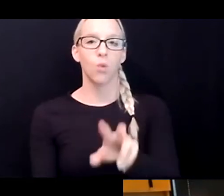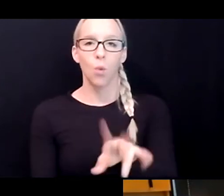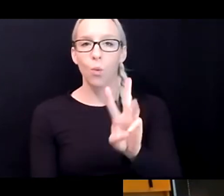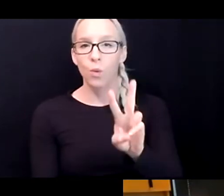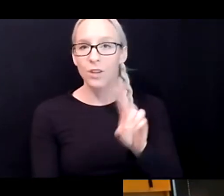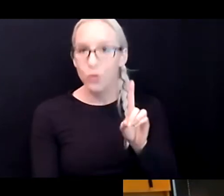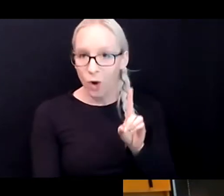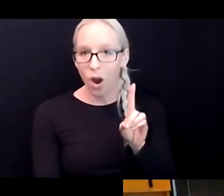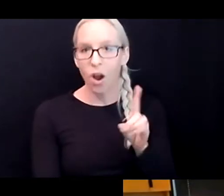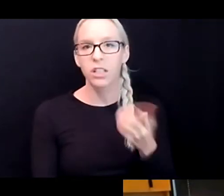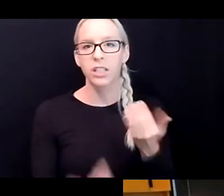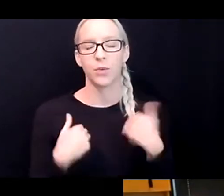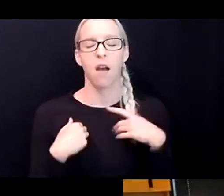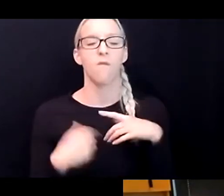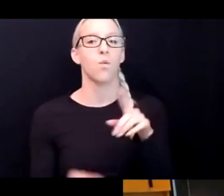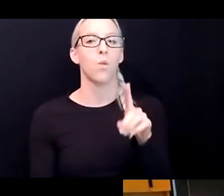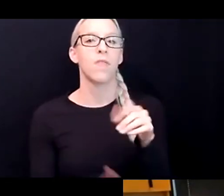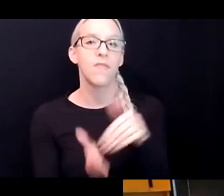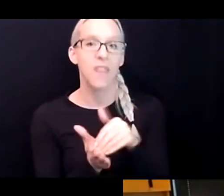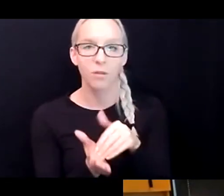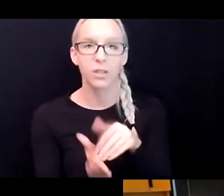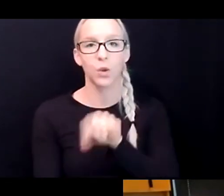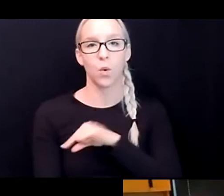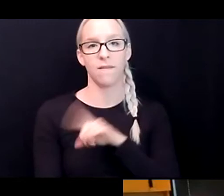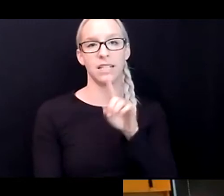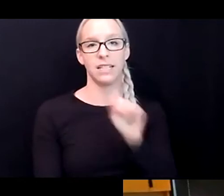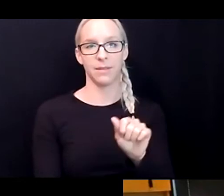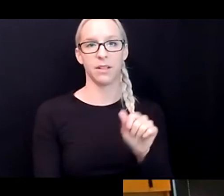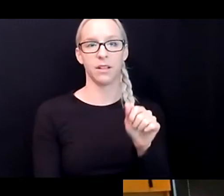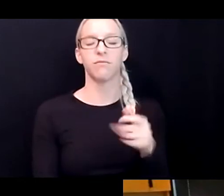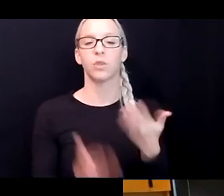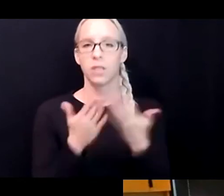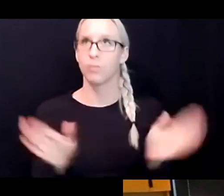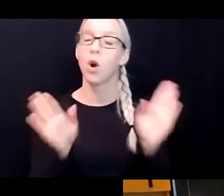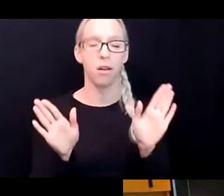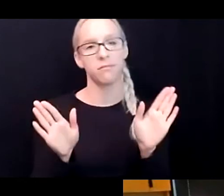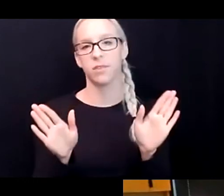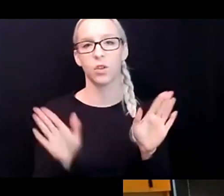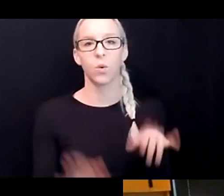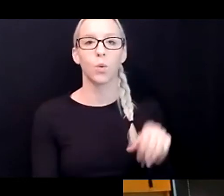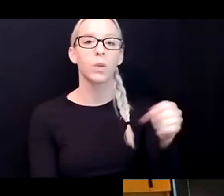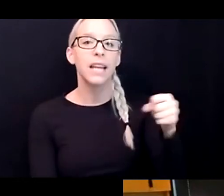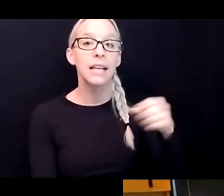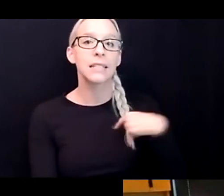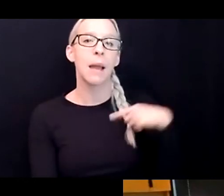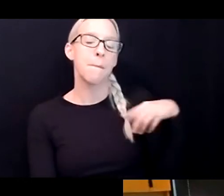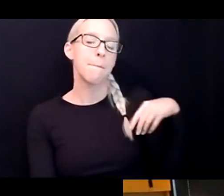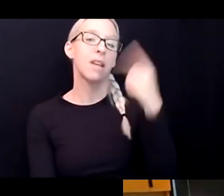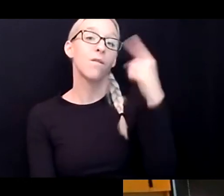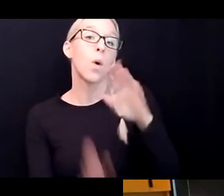qualified disability expenses for the year? And remember, that's very broad. So it could be, yes, I paid for